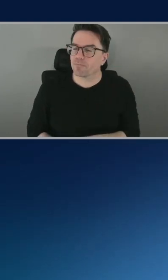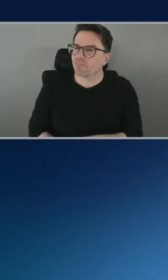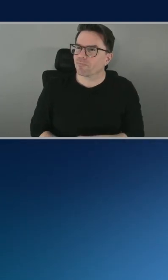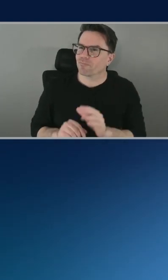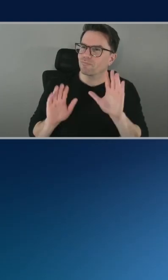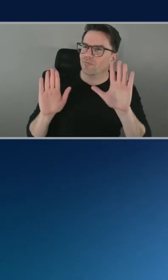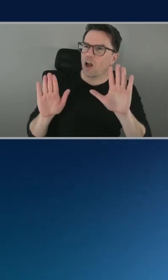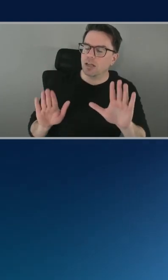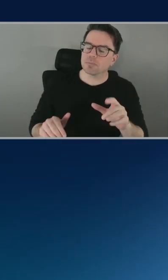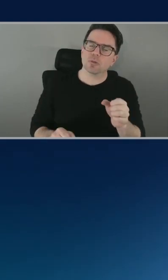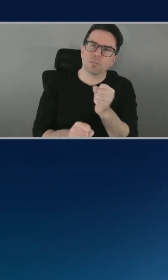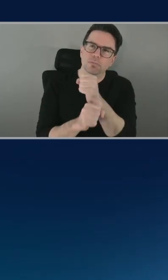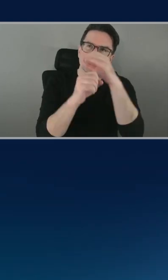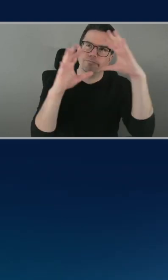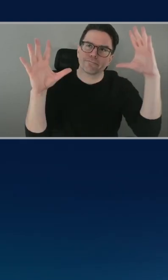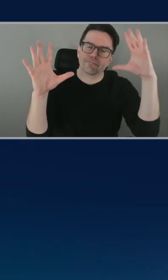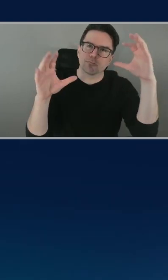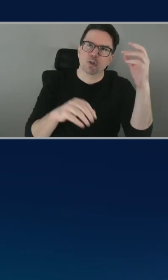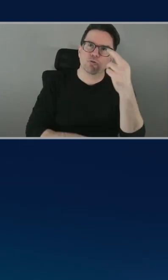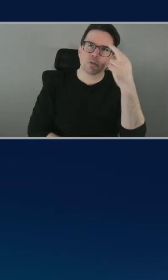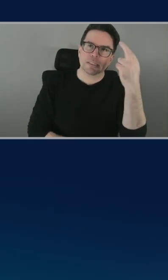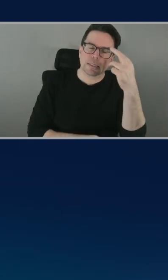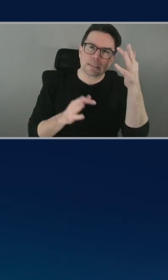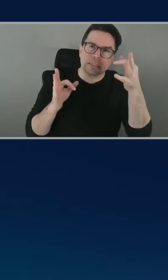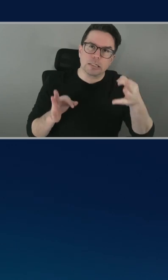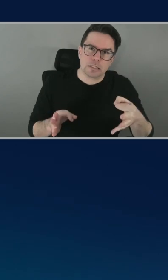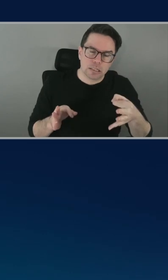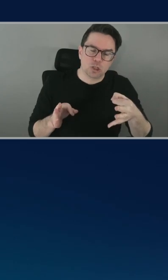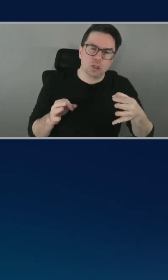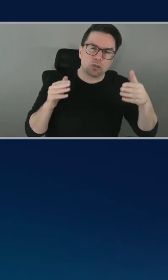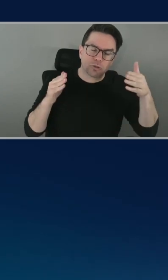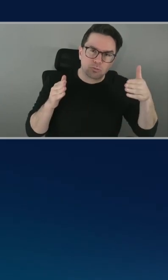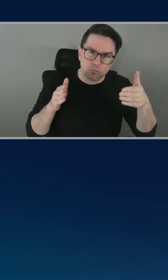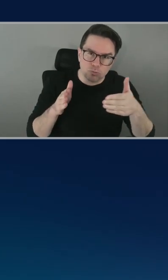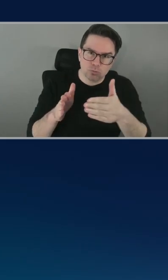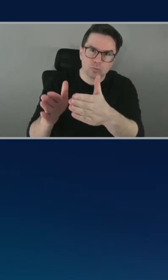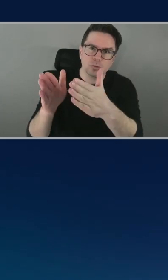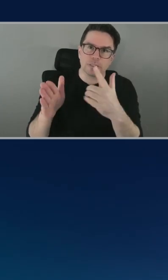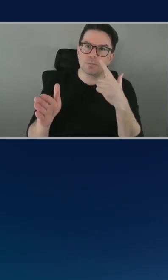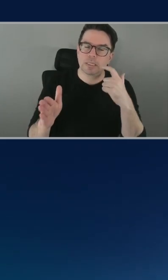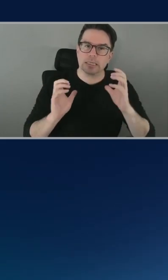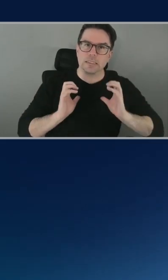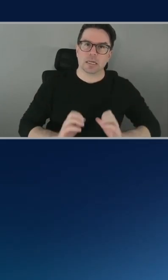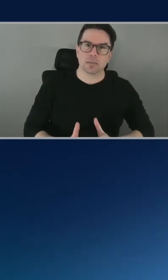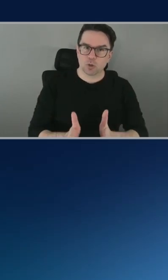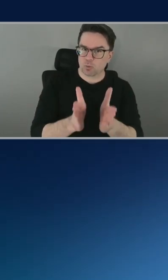this path and store data in a tabular manner was something customers were asking about a ton.